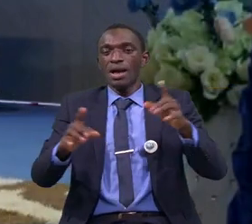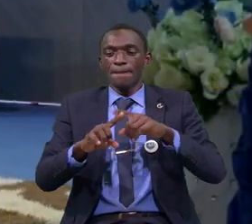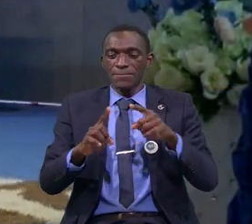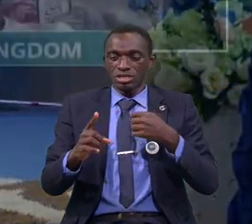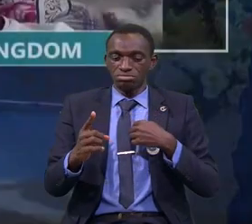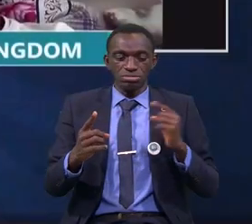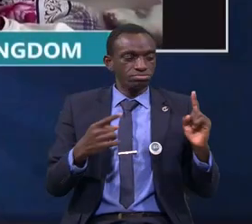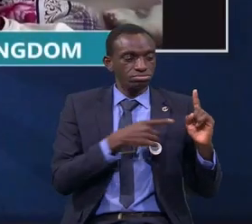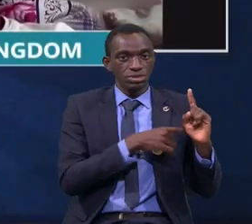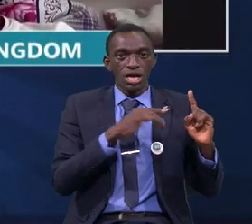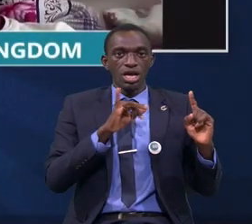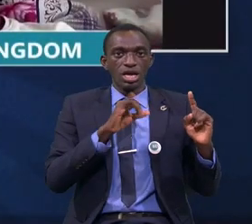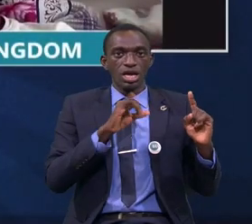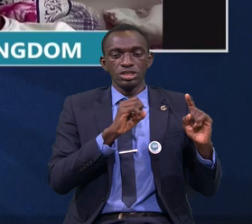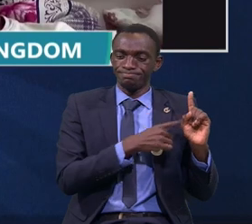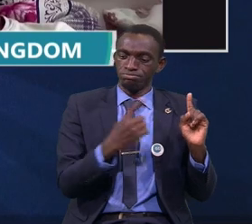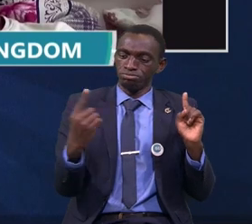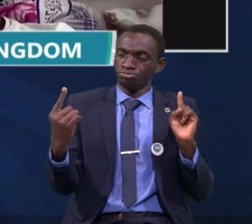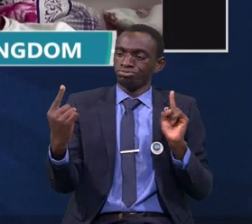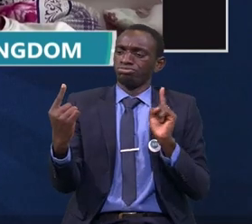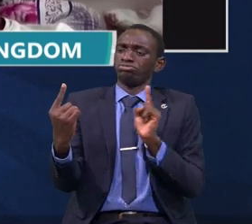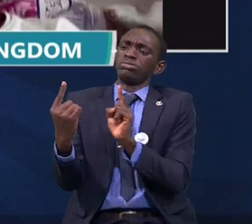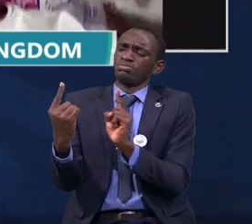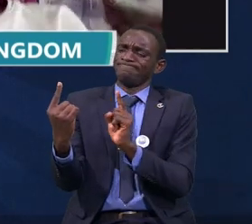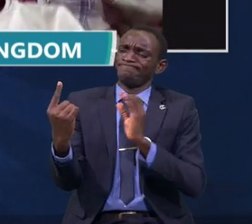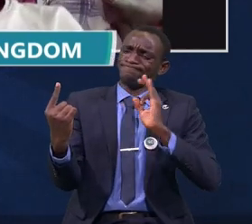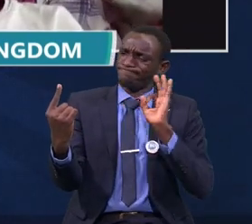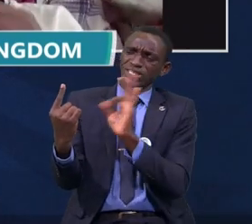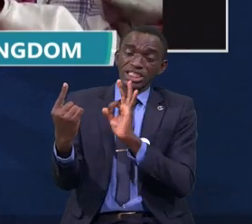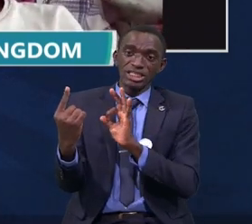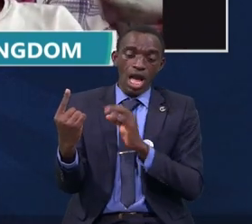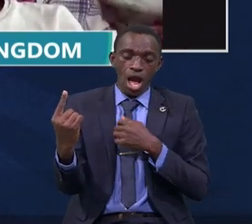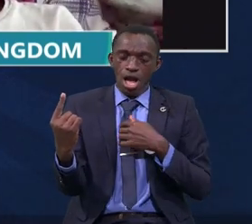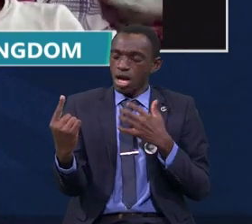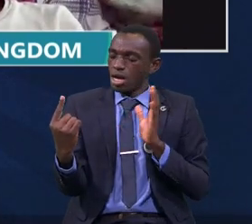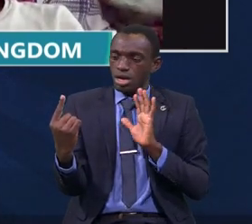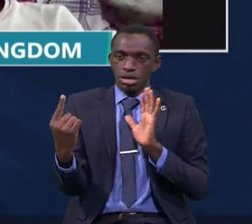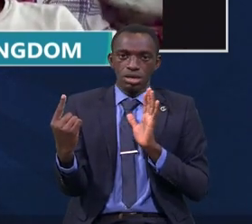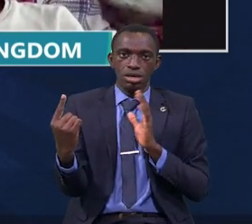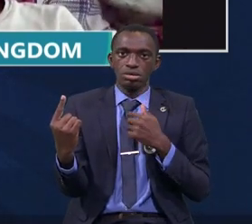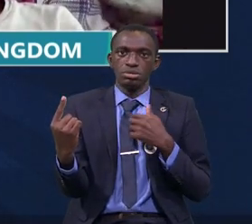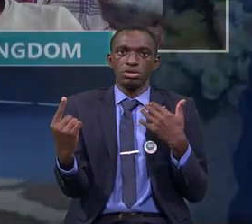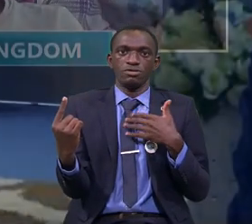the people in my front and the people by my side that you have unclean lips.